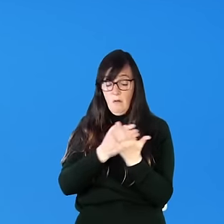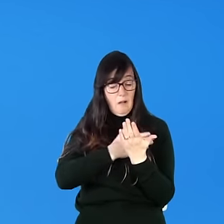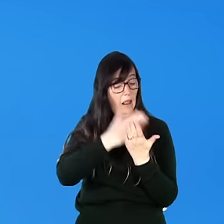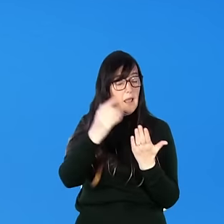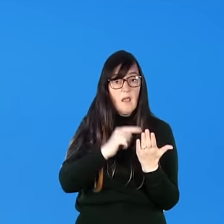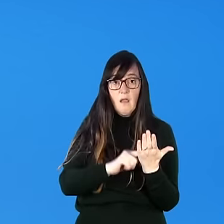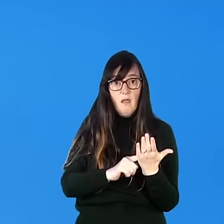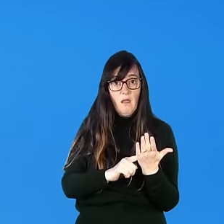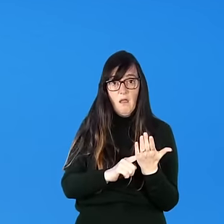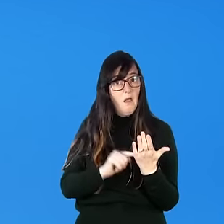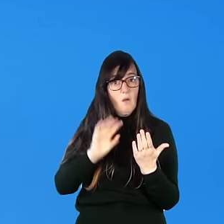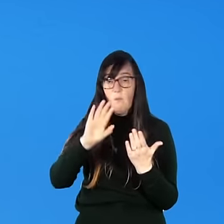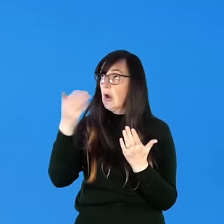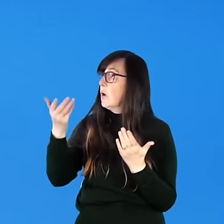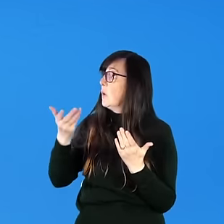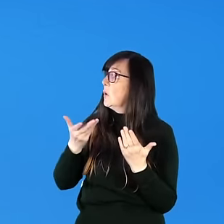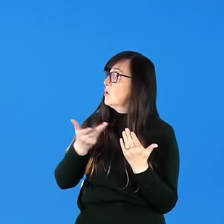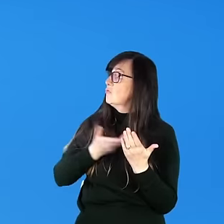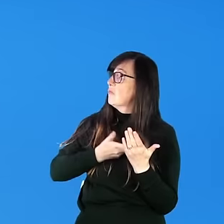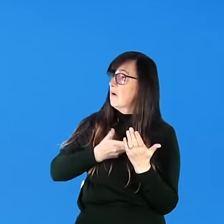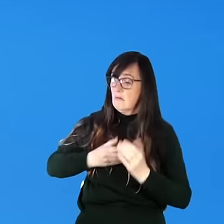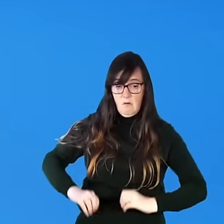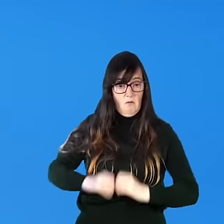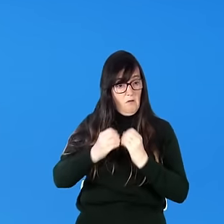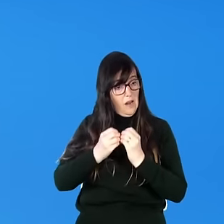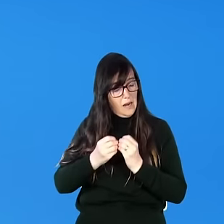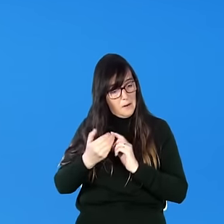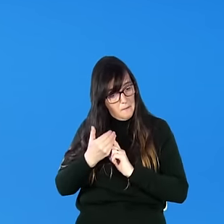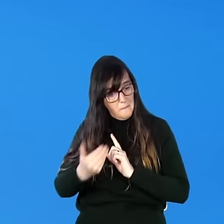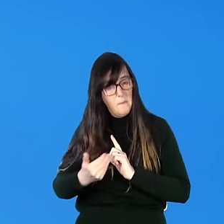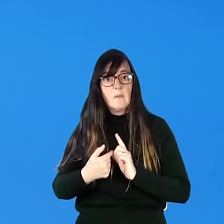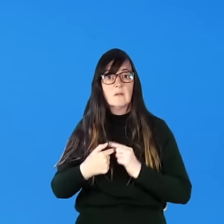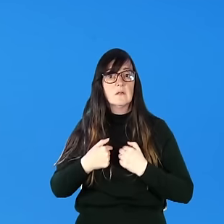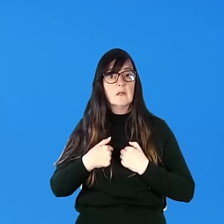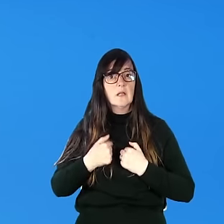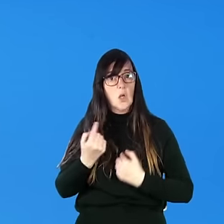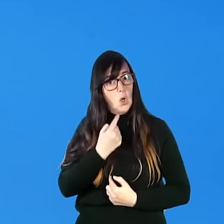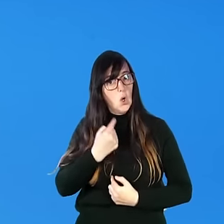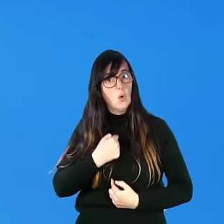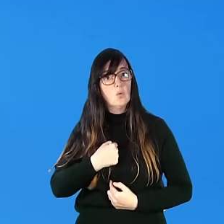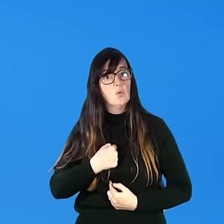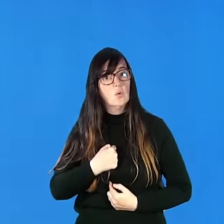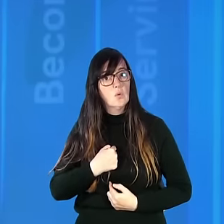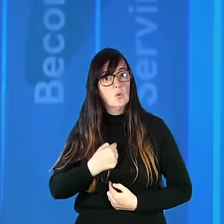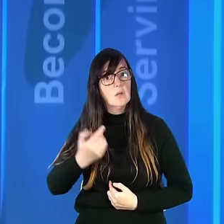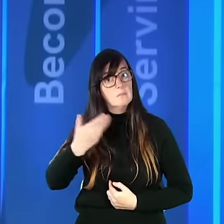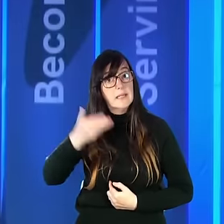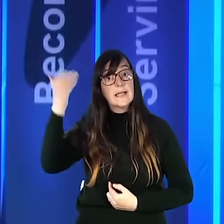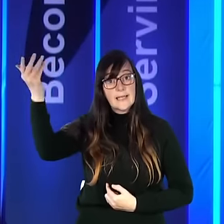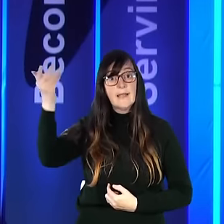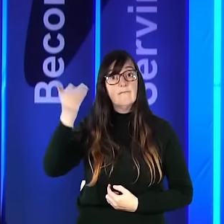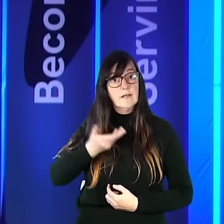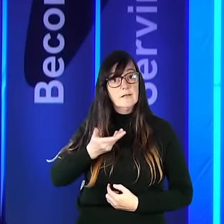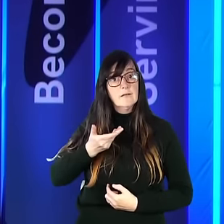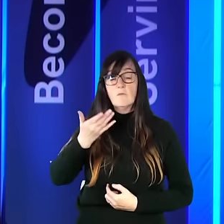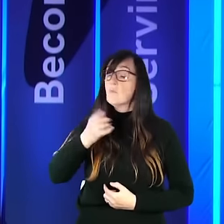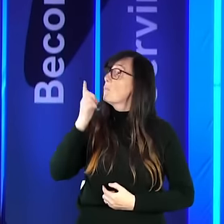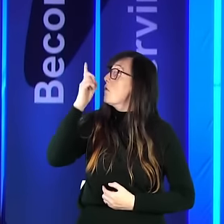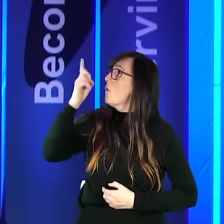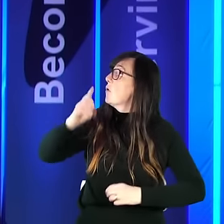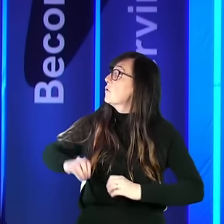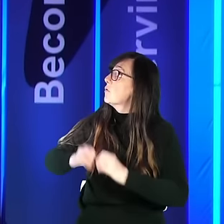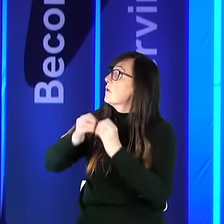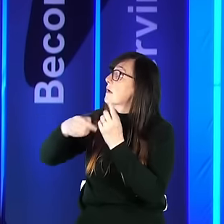own identity. It is given to us by the God who made us. And any